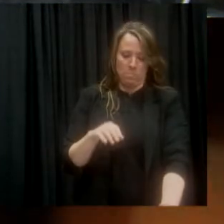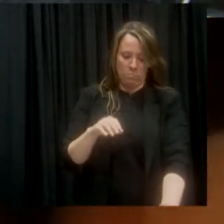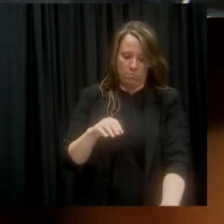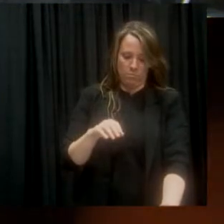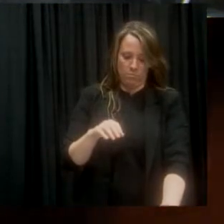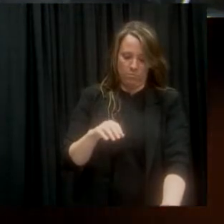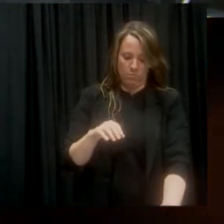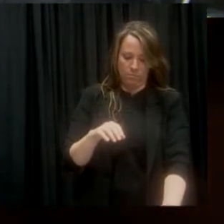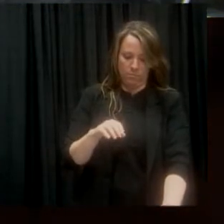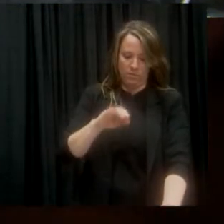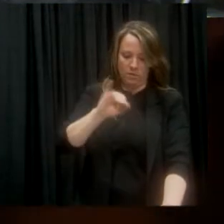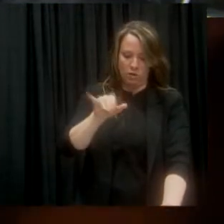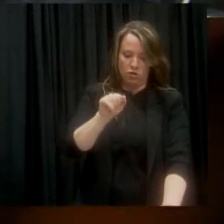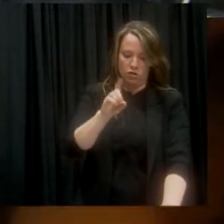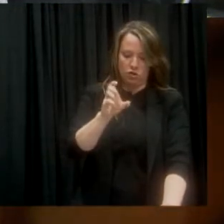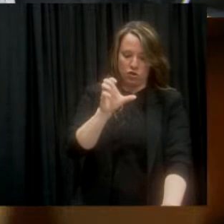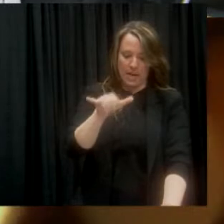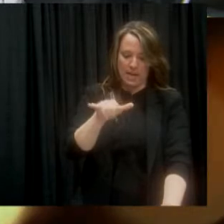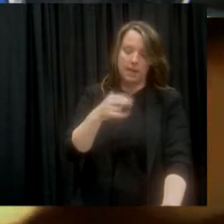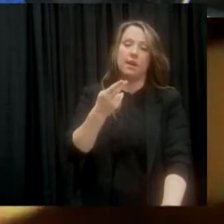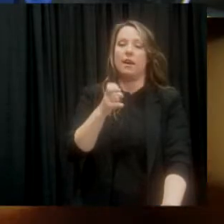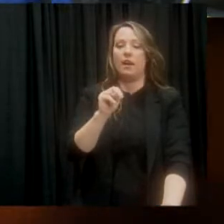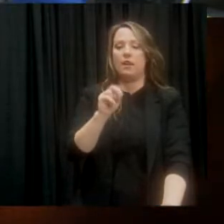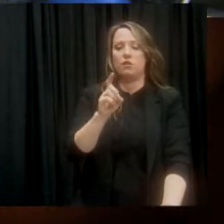JD Hendrickson.